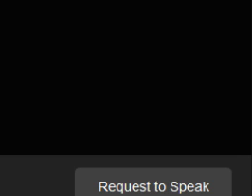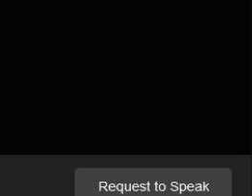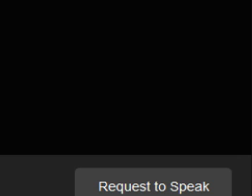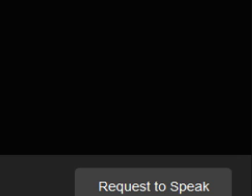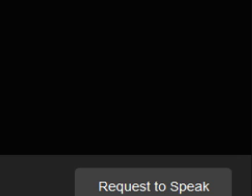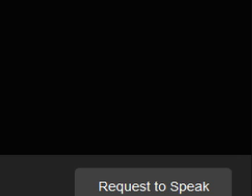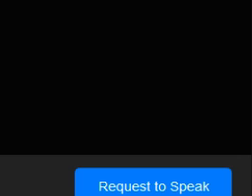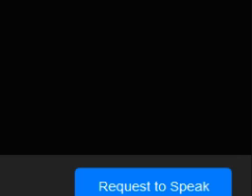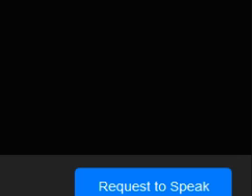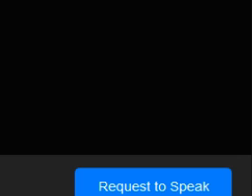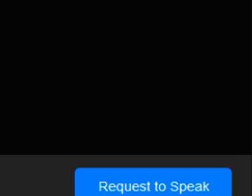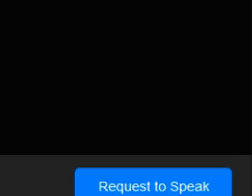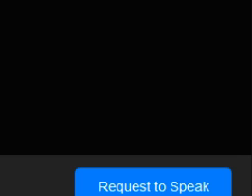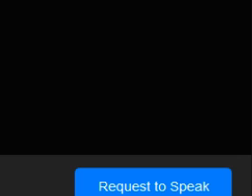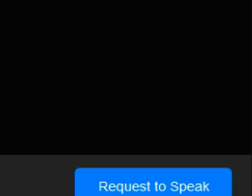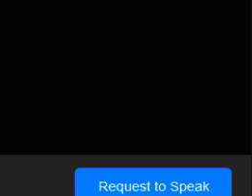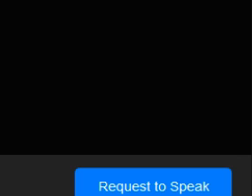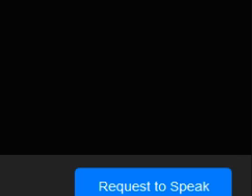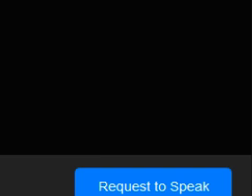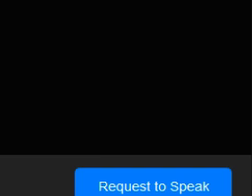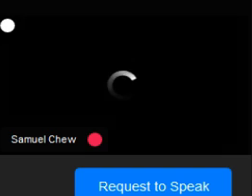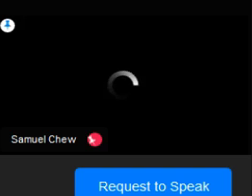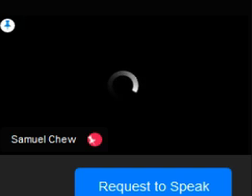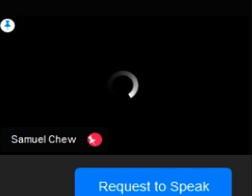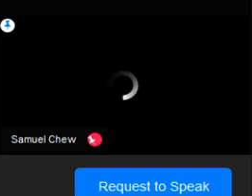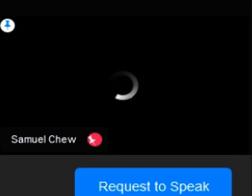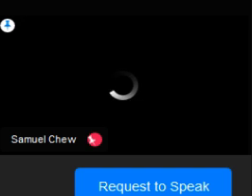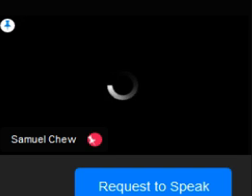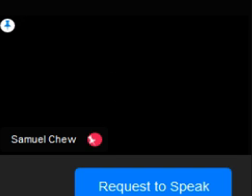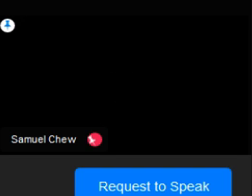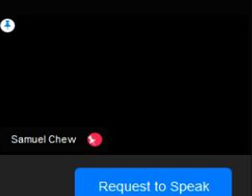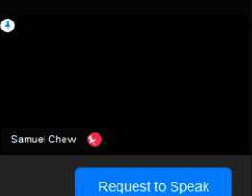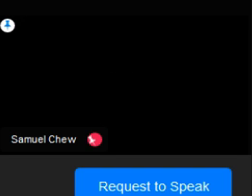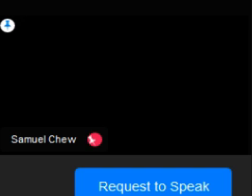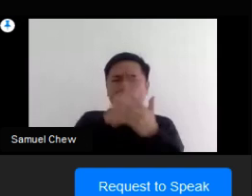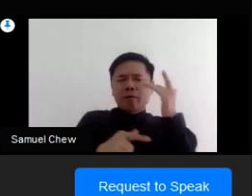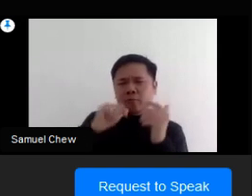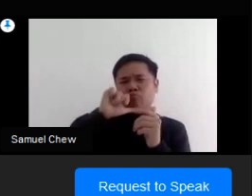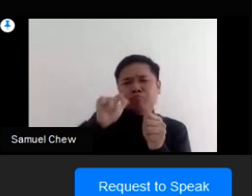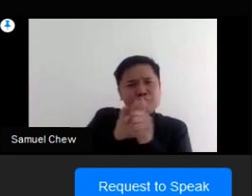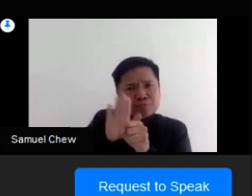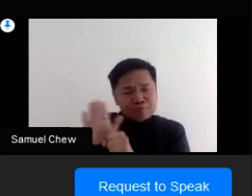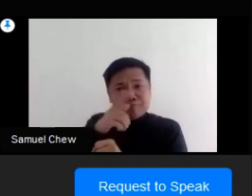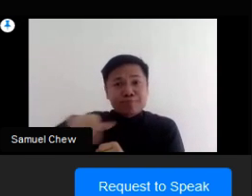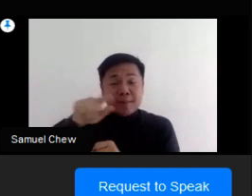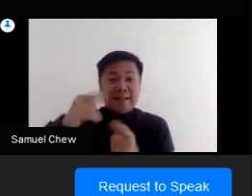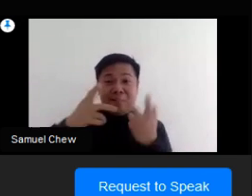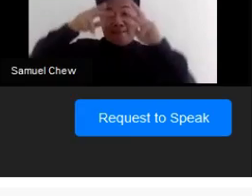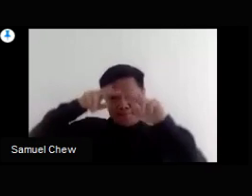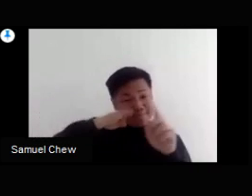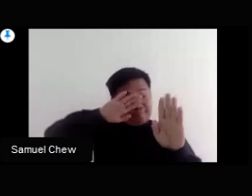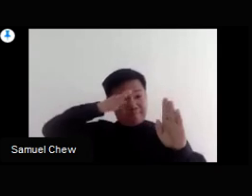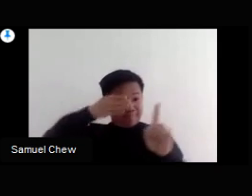examined both data and statistical capacity gaps. The assessment also aimed at providing an overview of